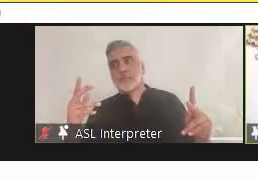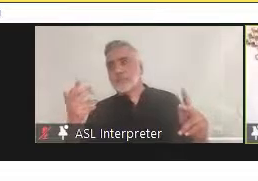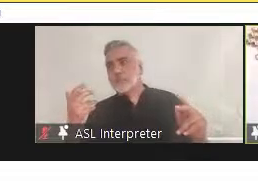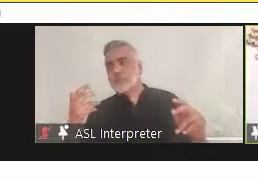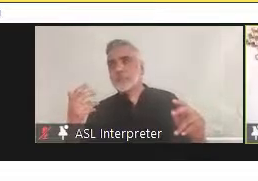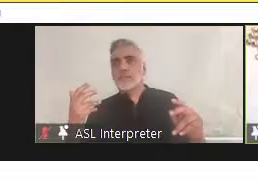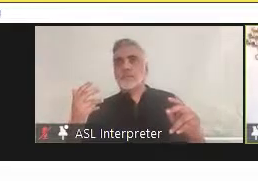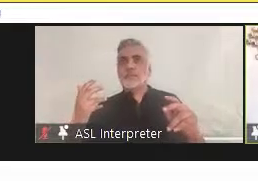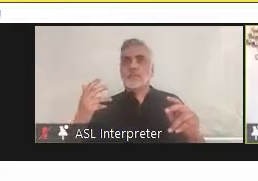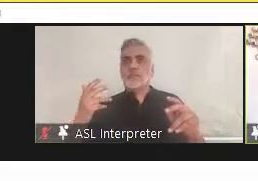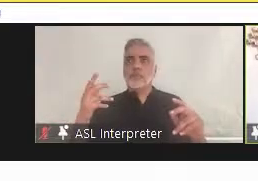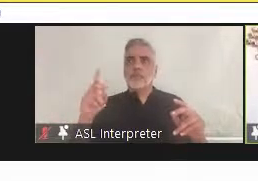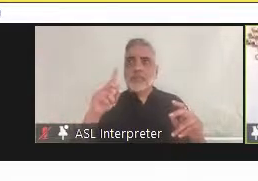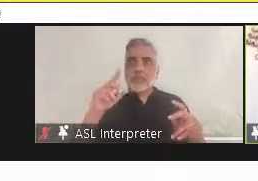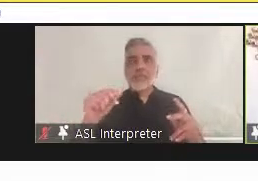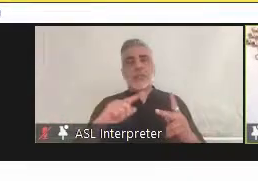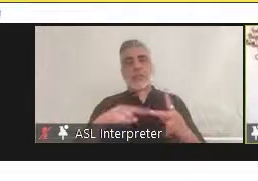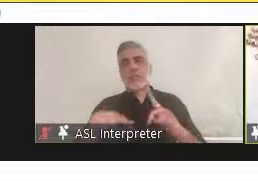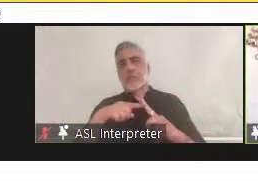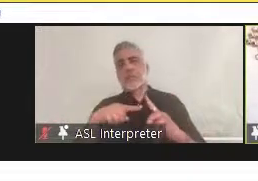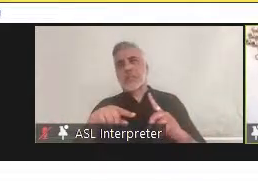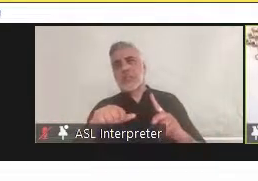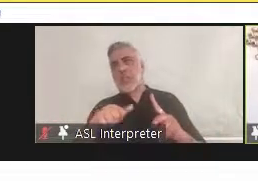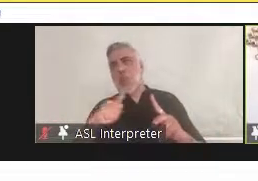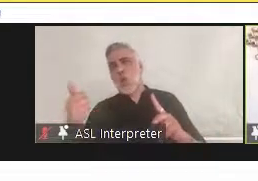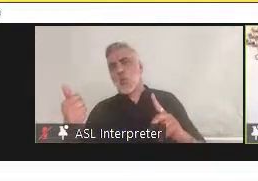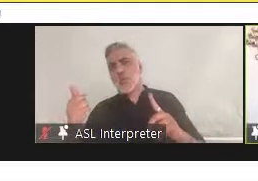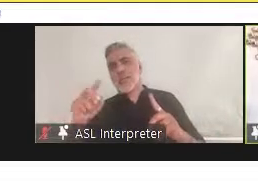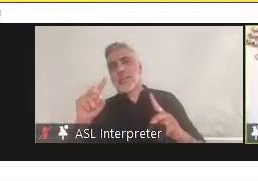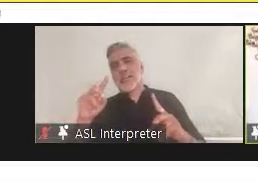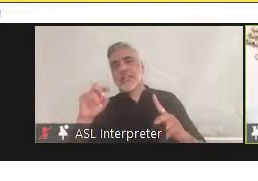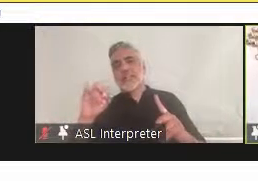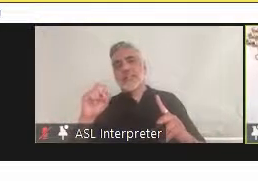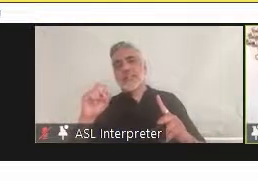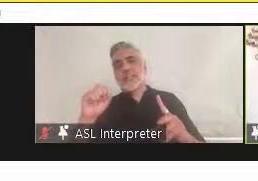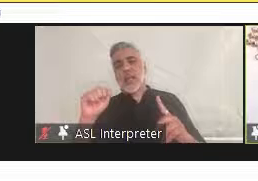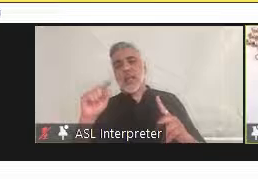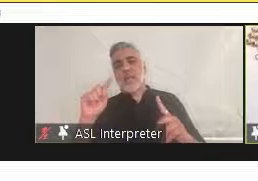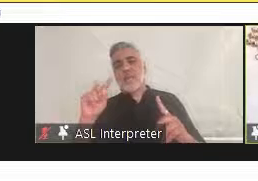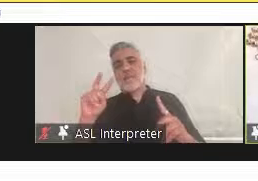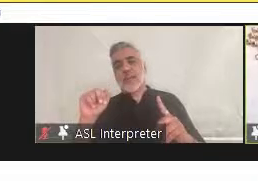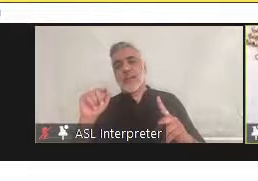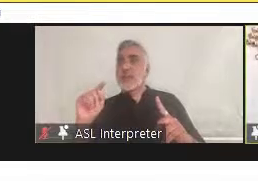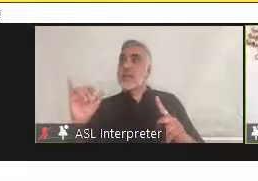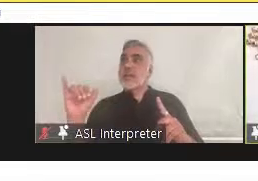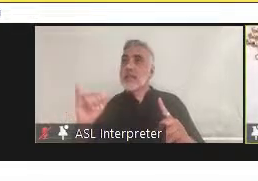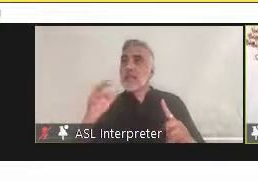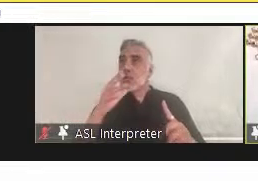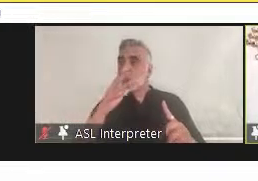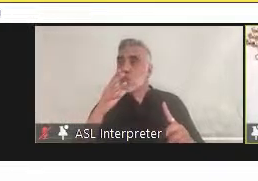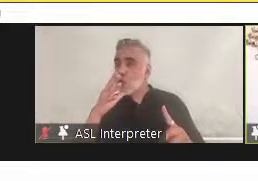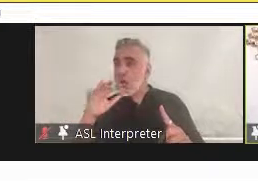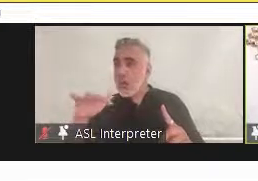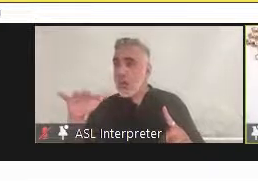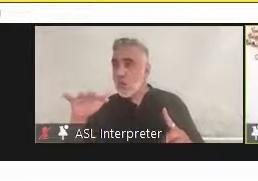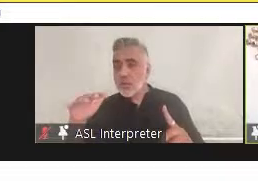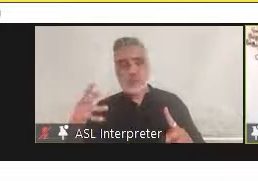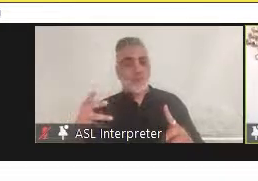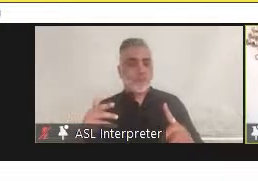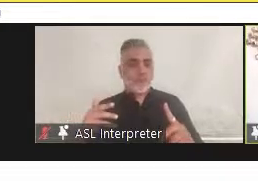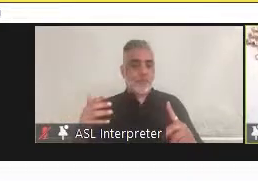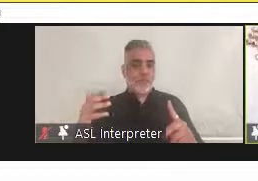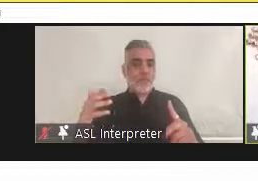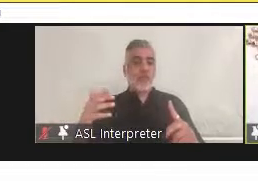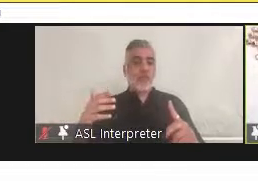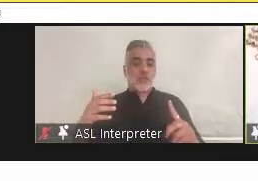in terms of many other disadvantages that they had, rural area, people from the rural areas, etc. So when